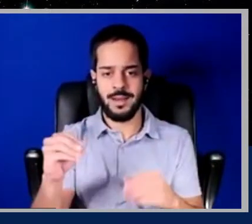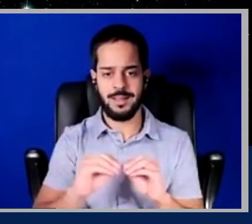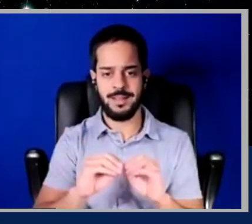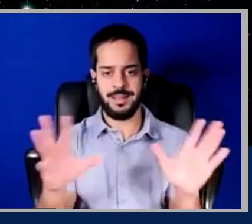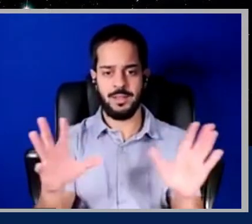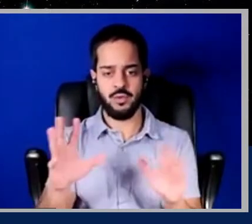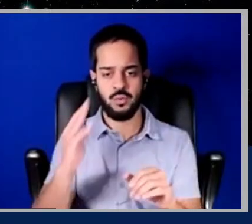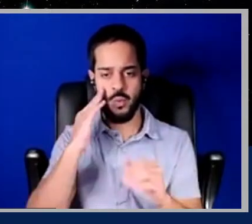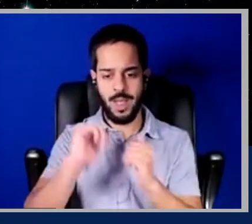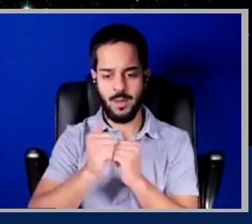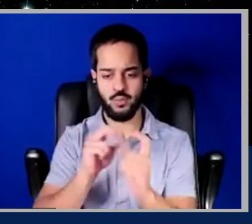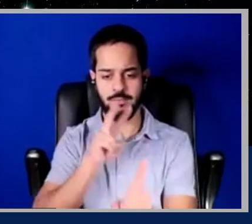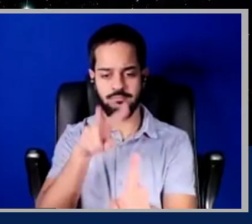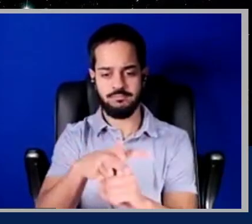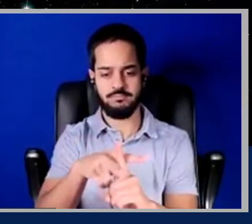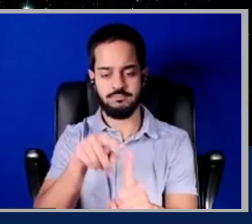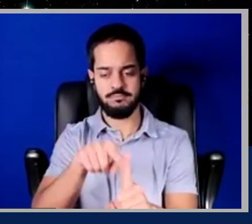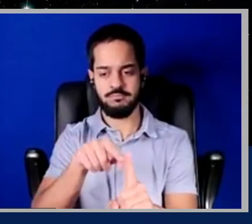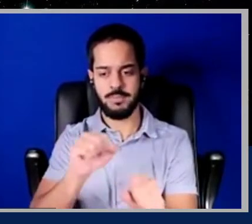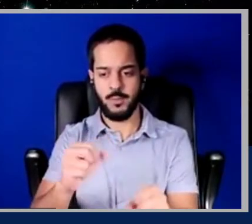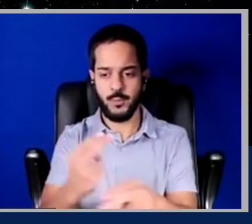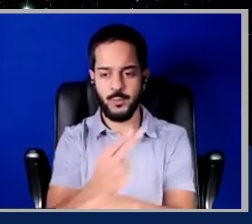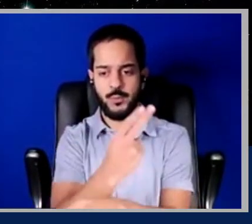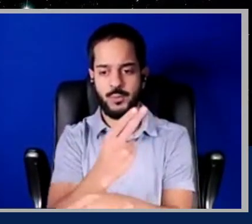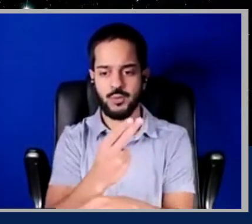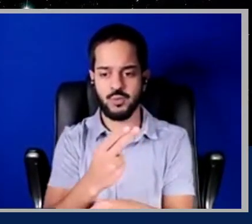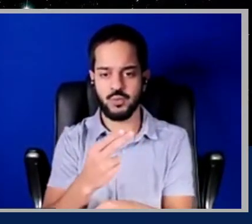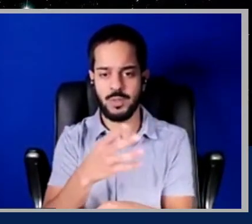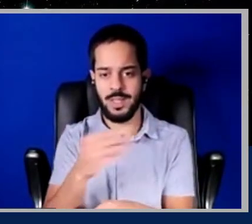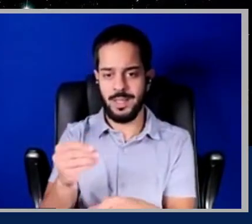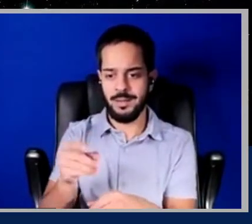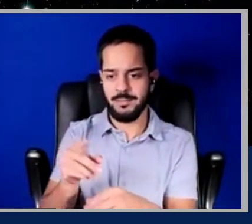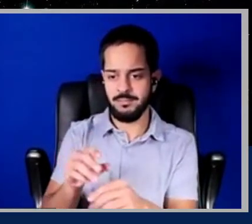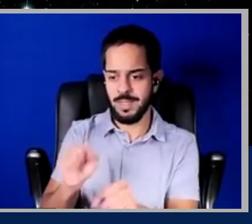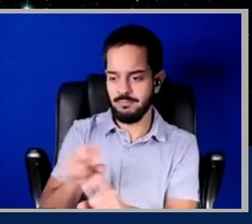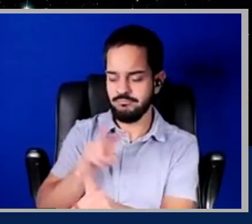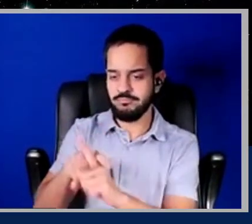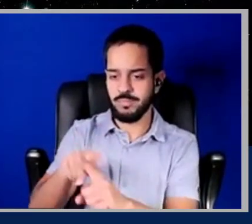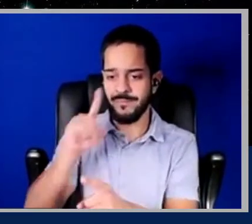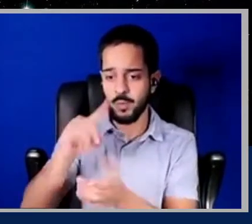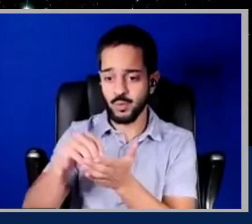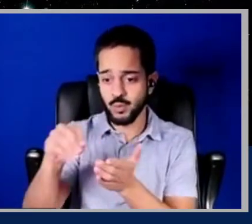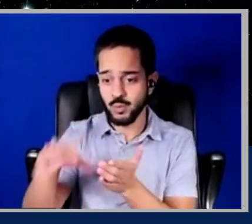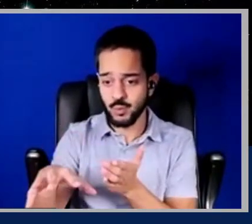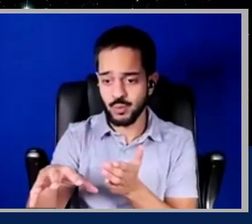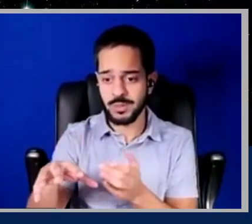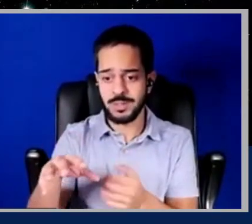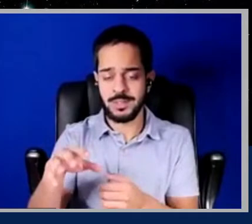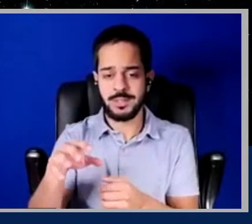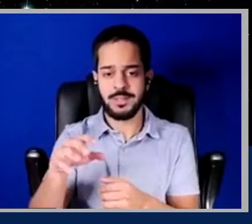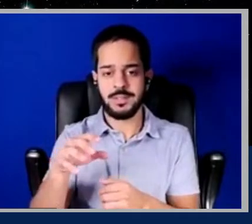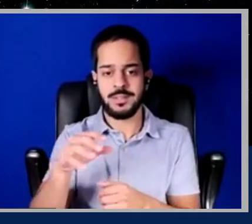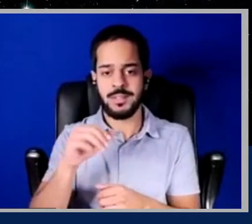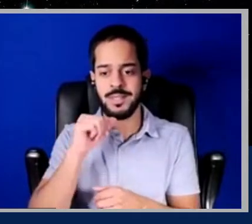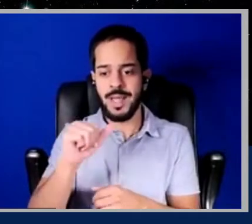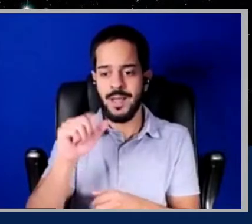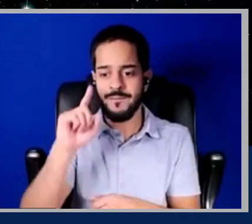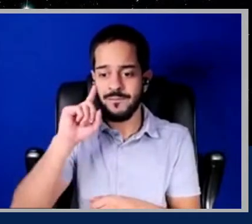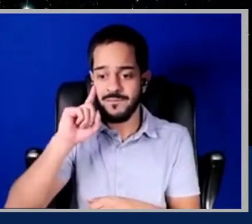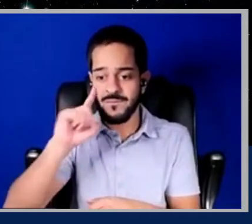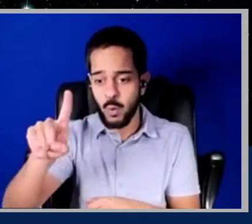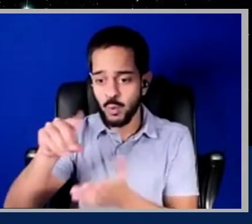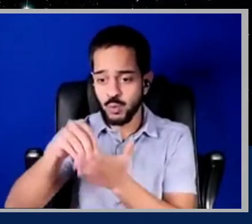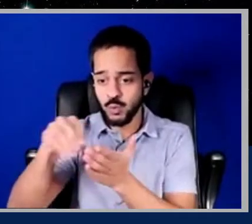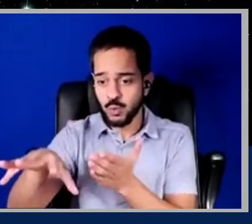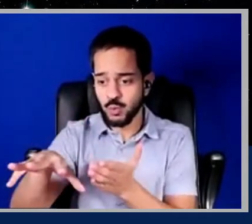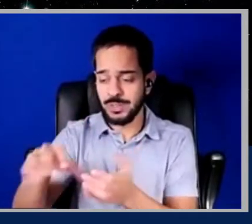meaning, that we weren't creating something for students who were blind, that we were creating something with students who were blind or low vision.